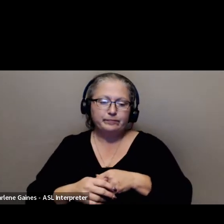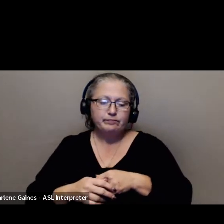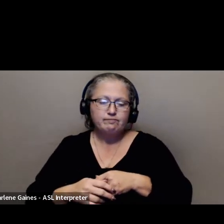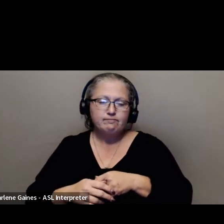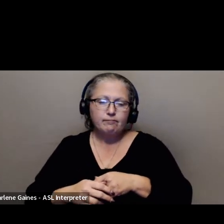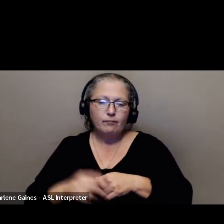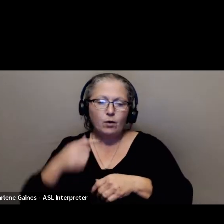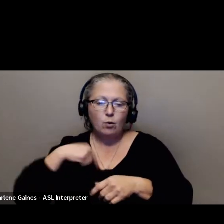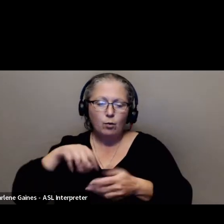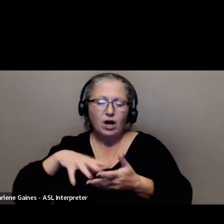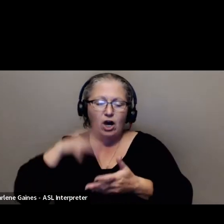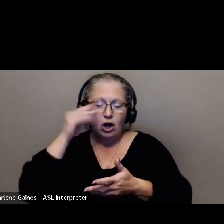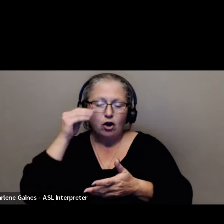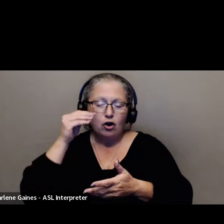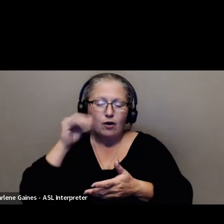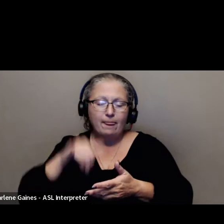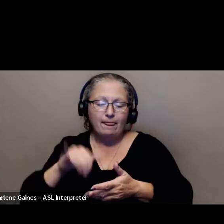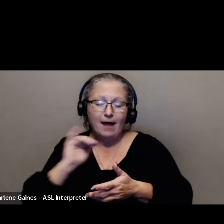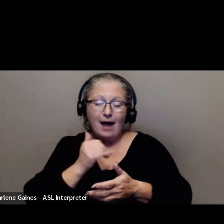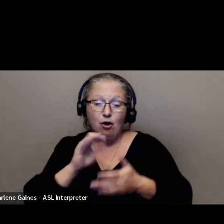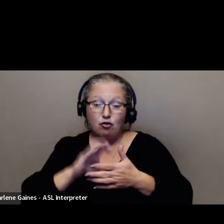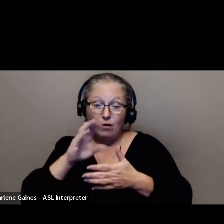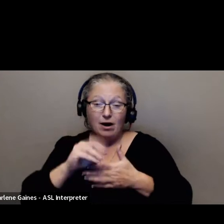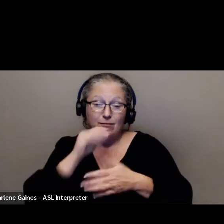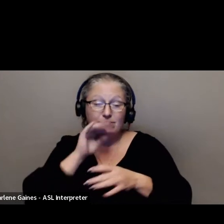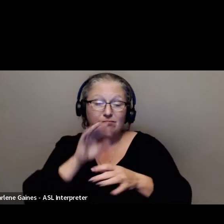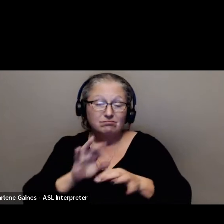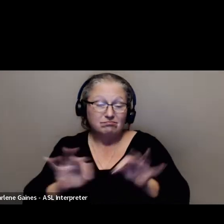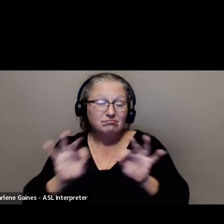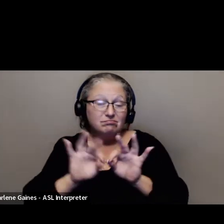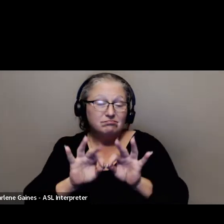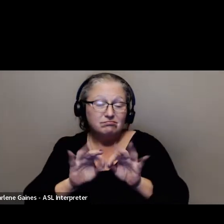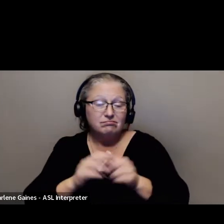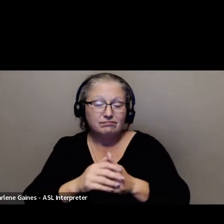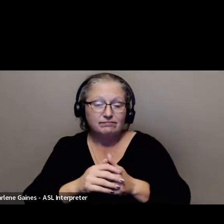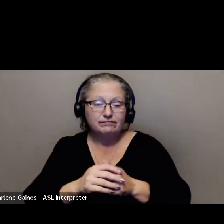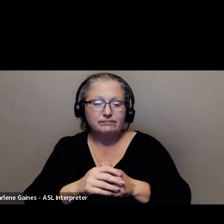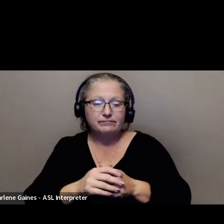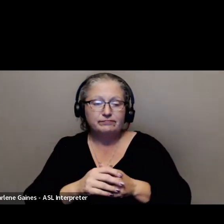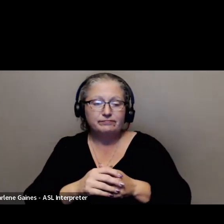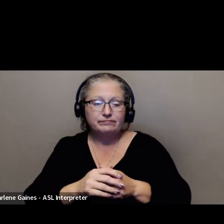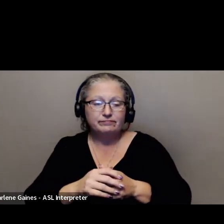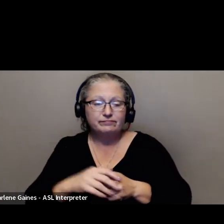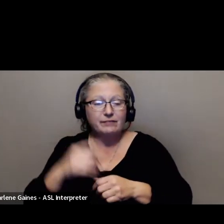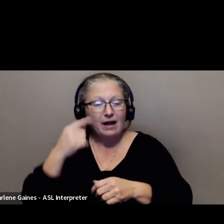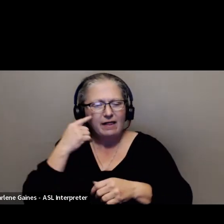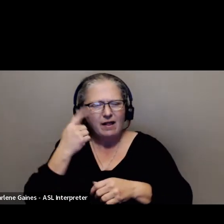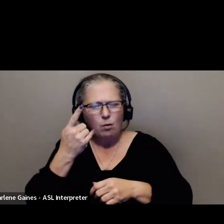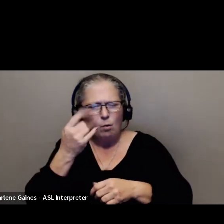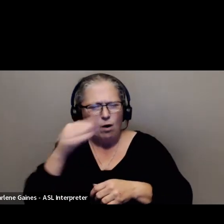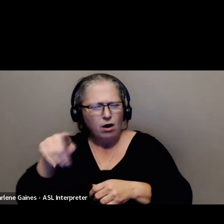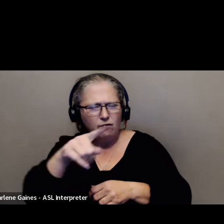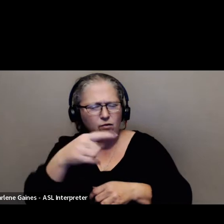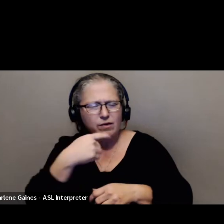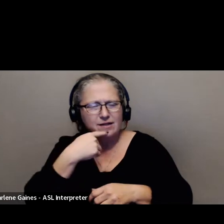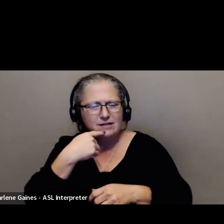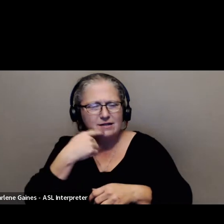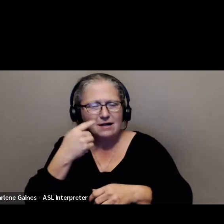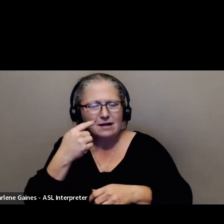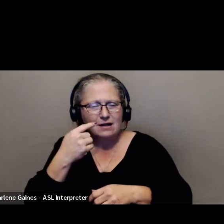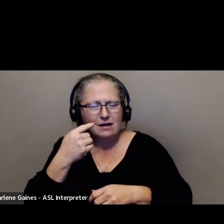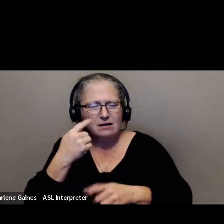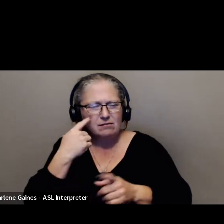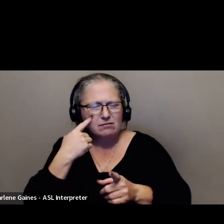We have learned that our curriculum matters. And I think it was one of you guys that said, maybe one